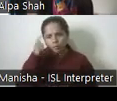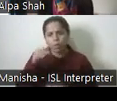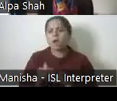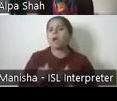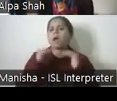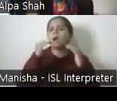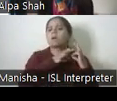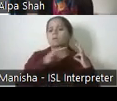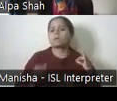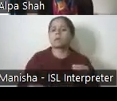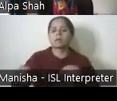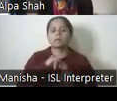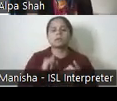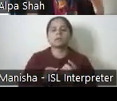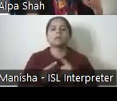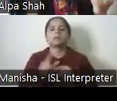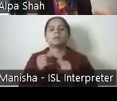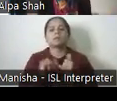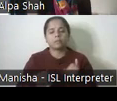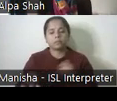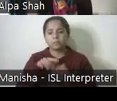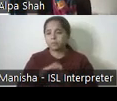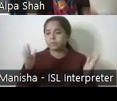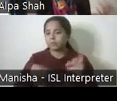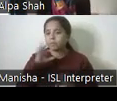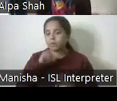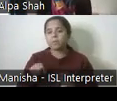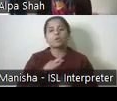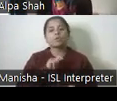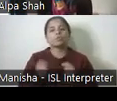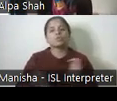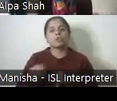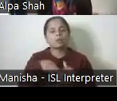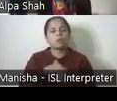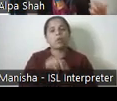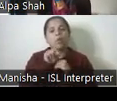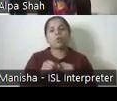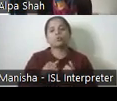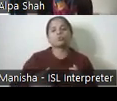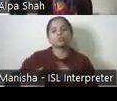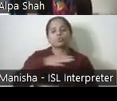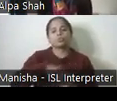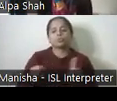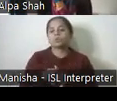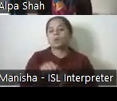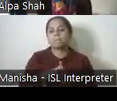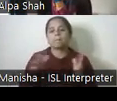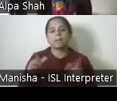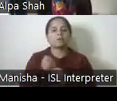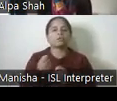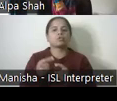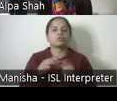status, and together with that, greater class stratification inside Adivasi society and also greater gender